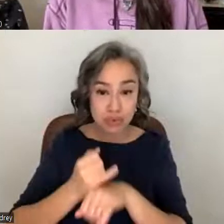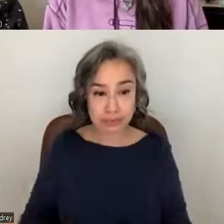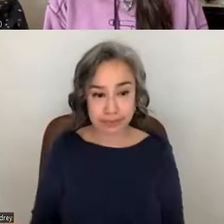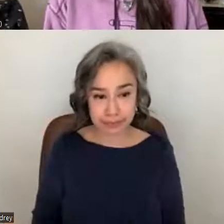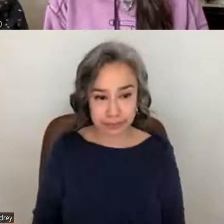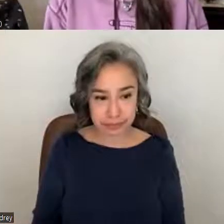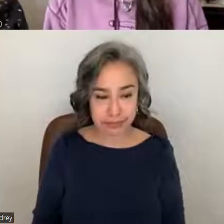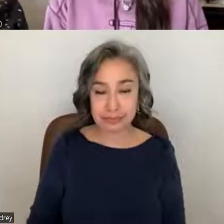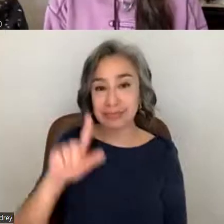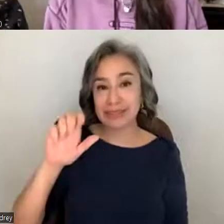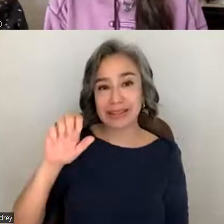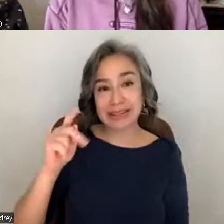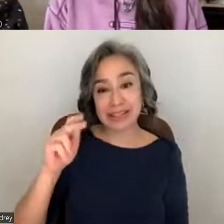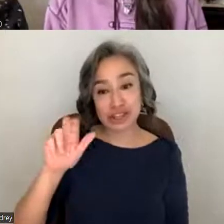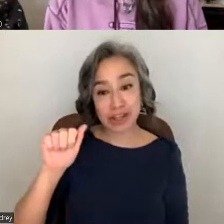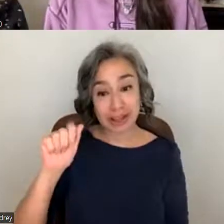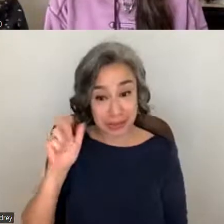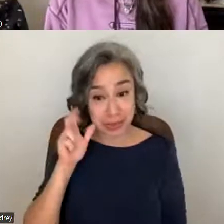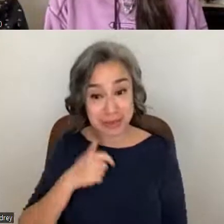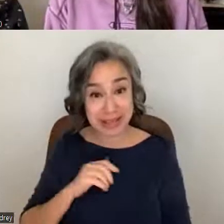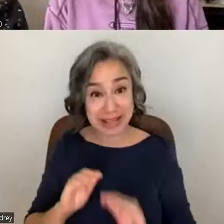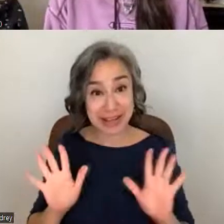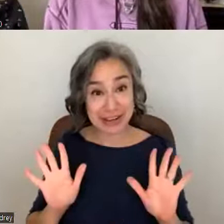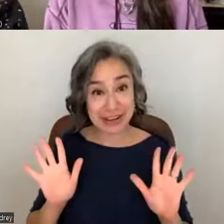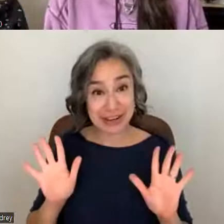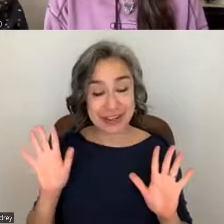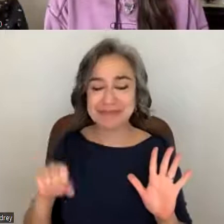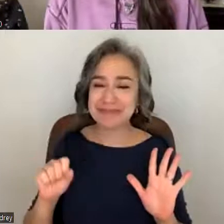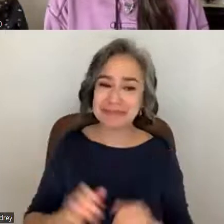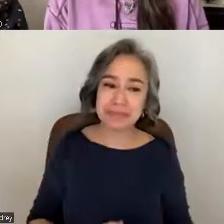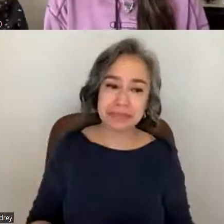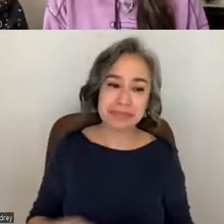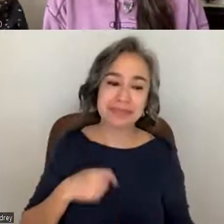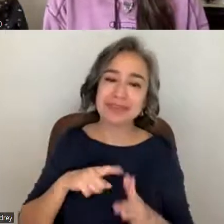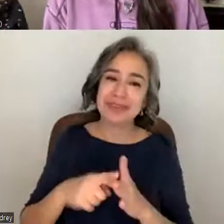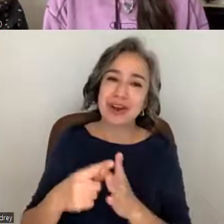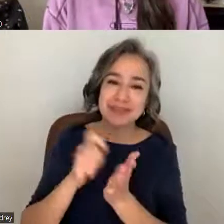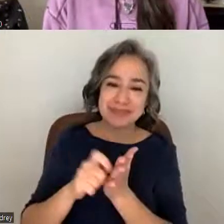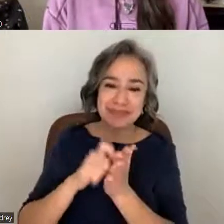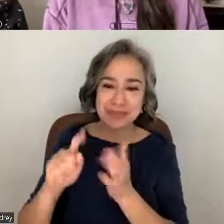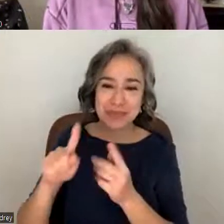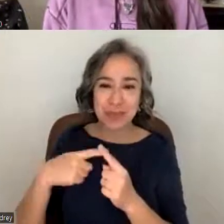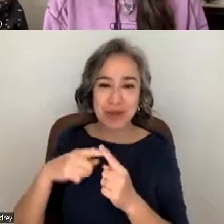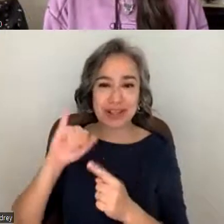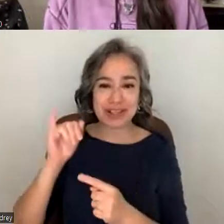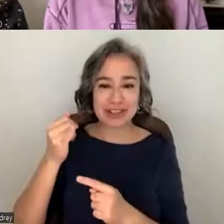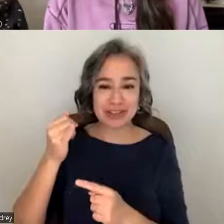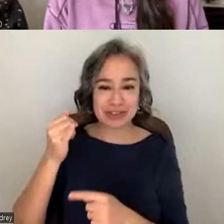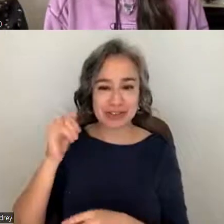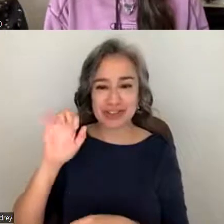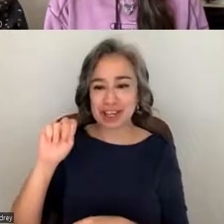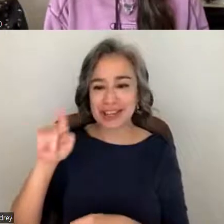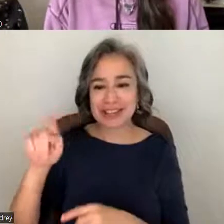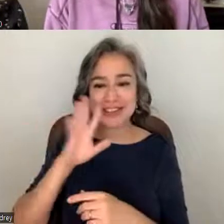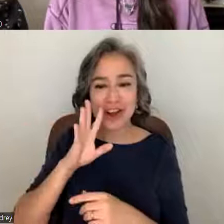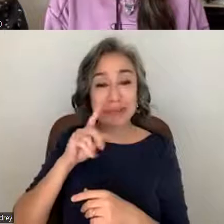Hi, can everyone hear me? Okay. I started taking notes when Jen was talking, because she really hit on something that I